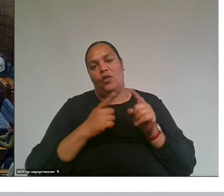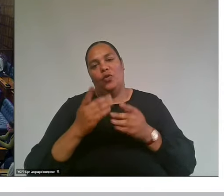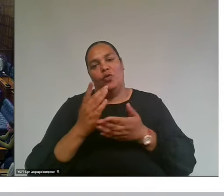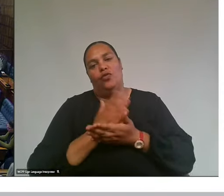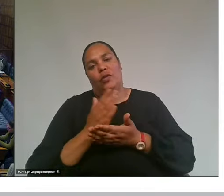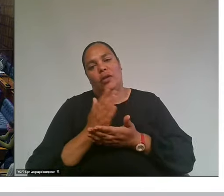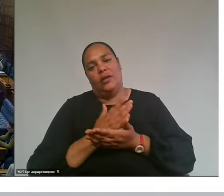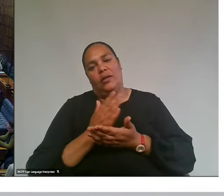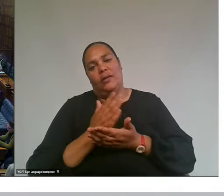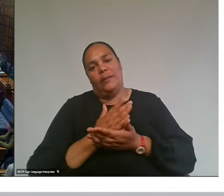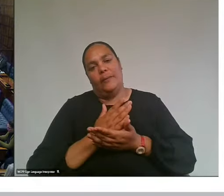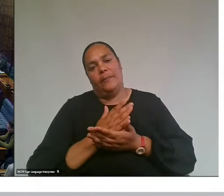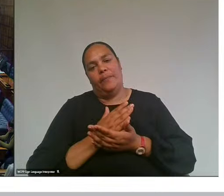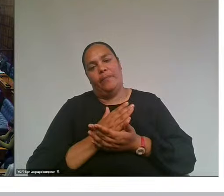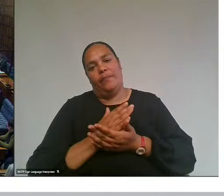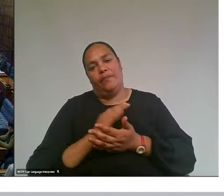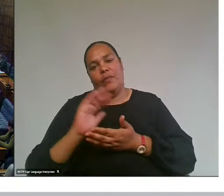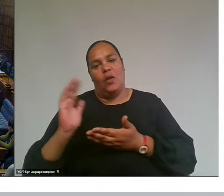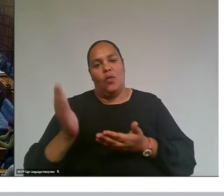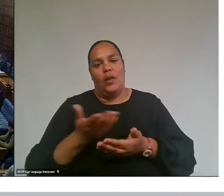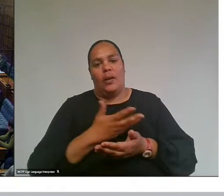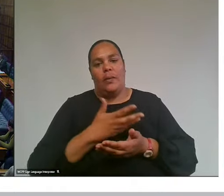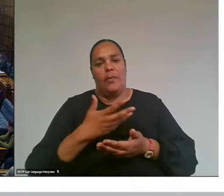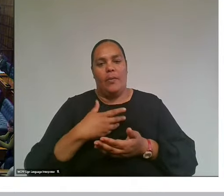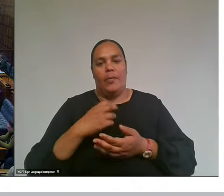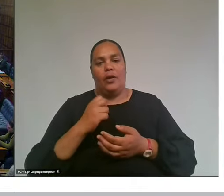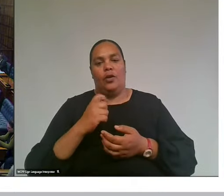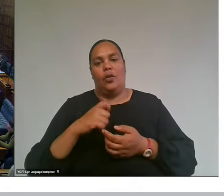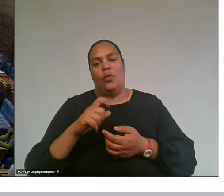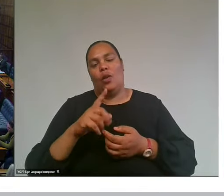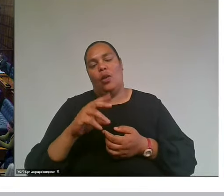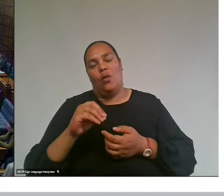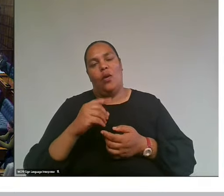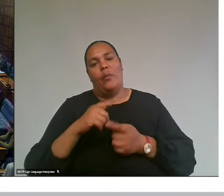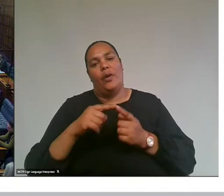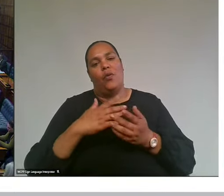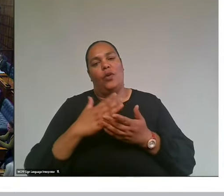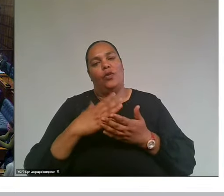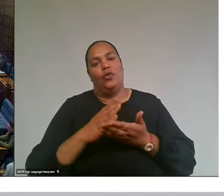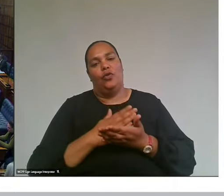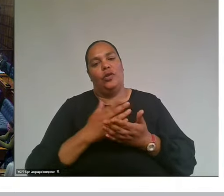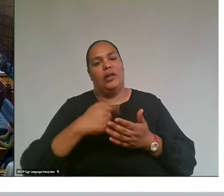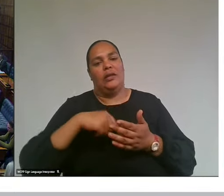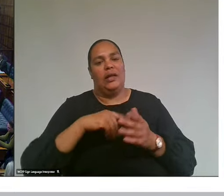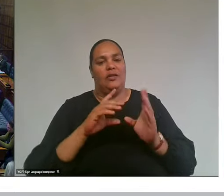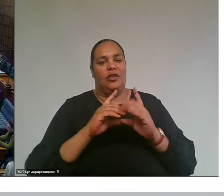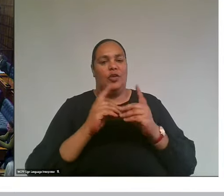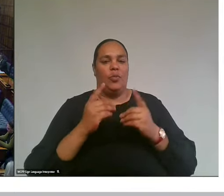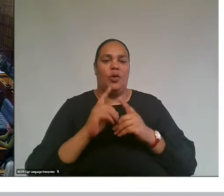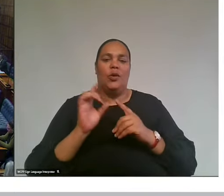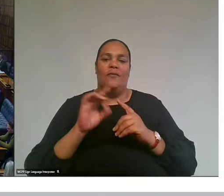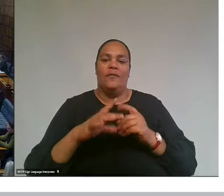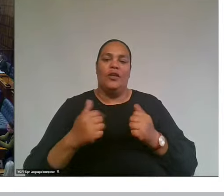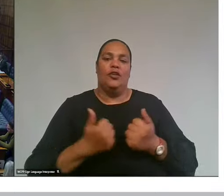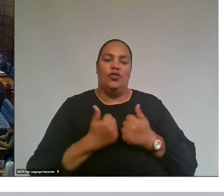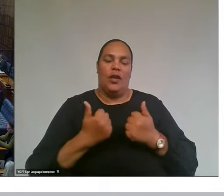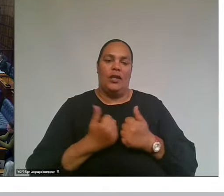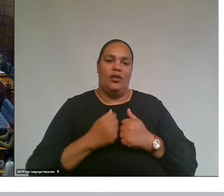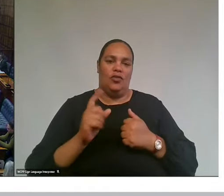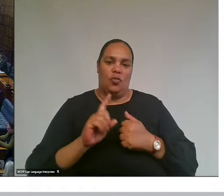share oh welcome I would like you to share with us as a department what kind of